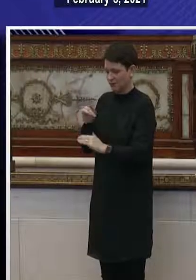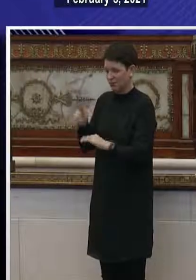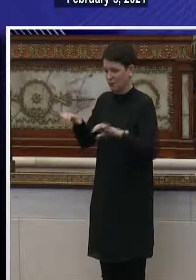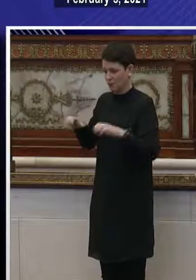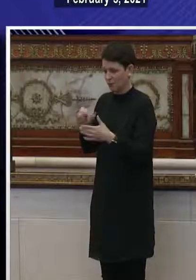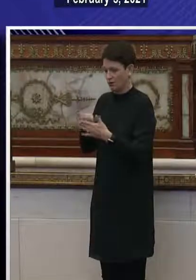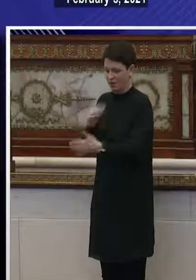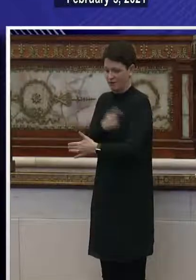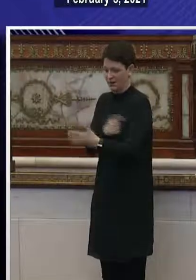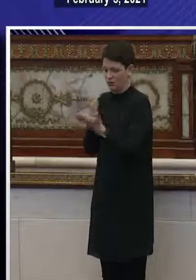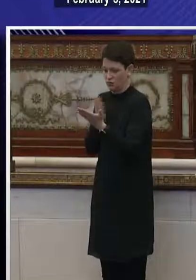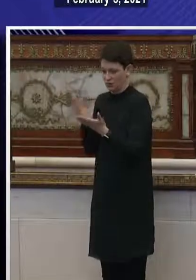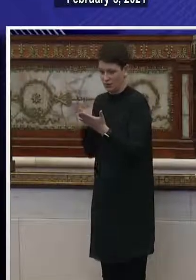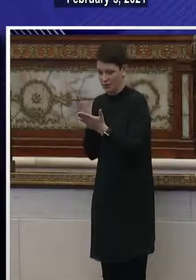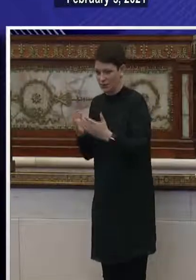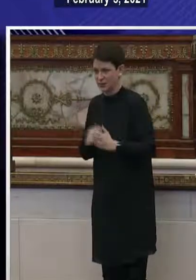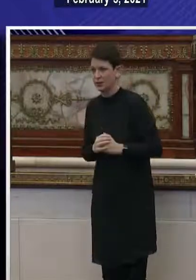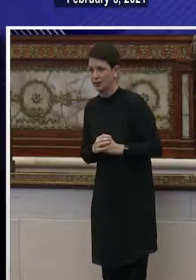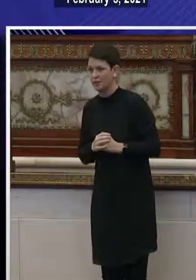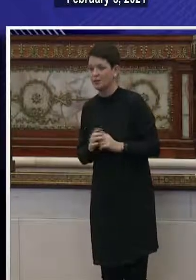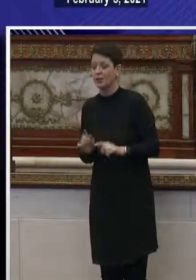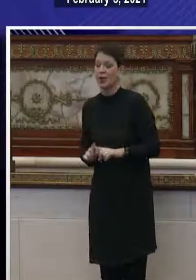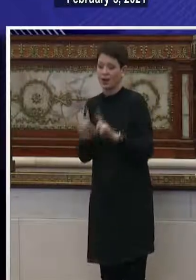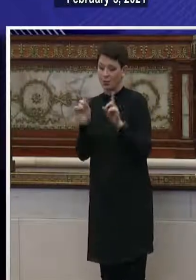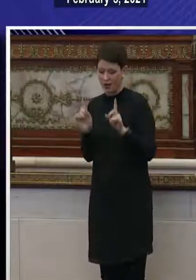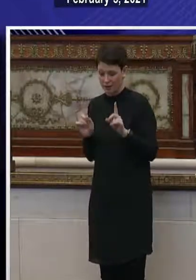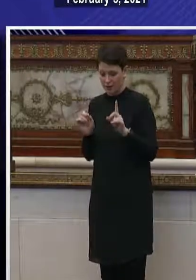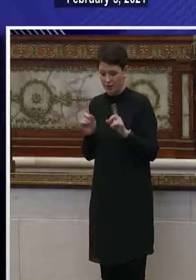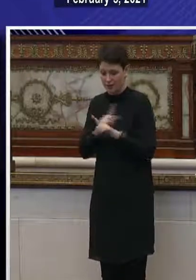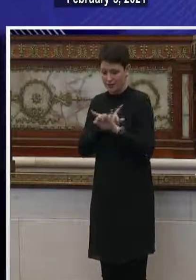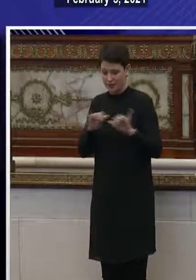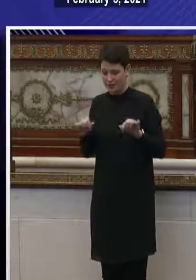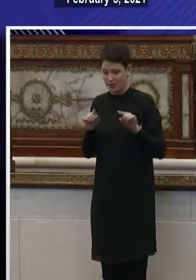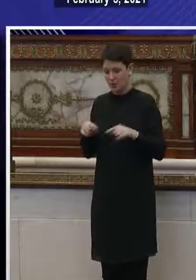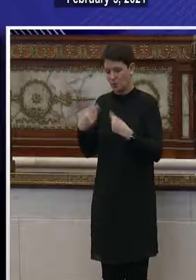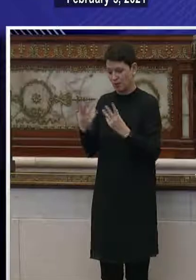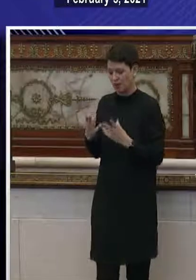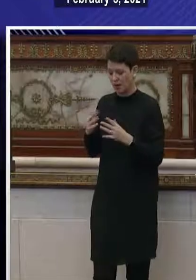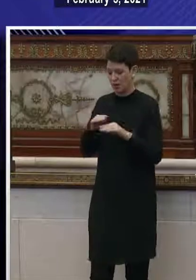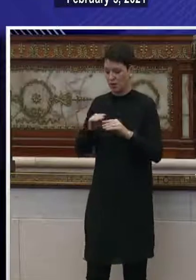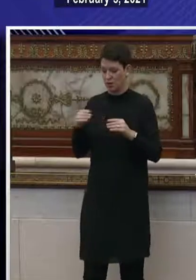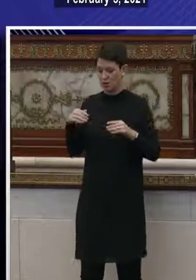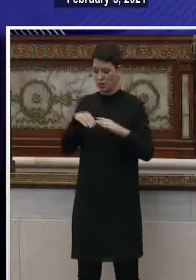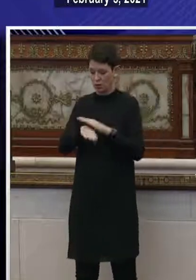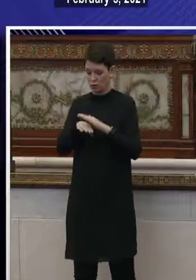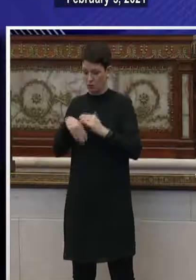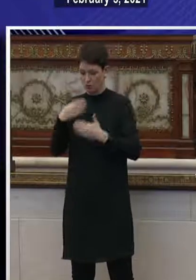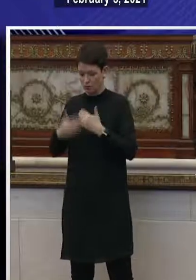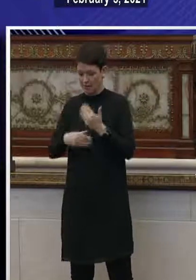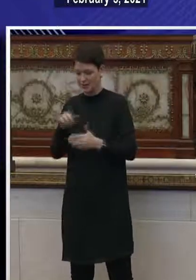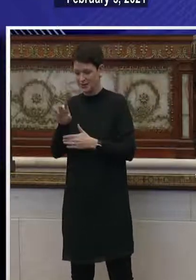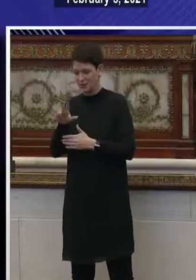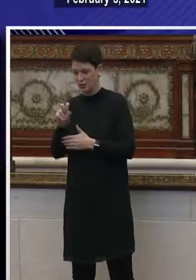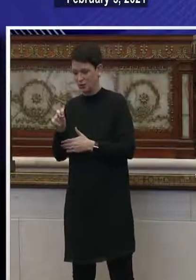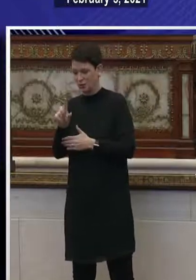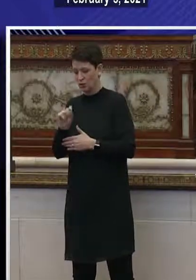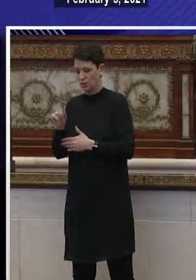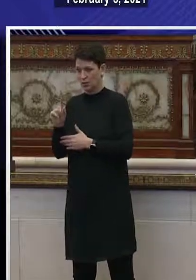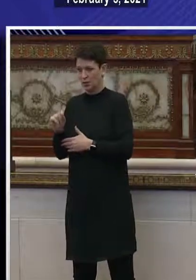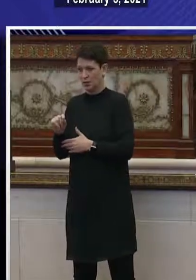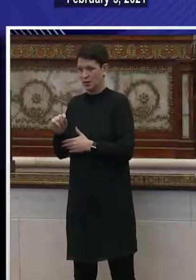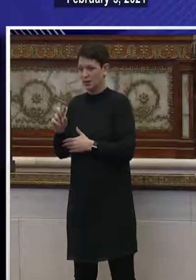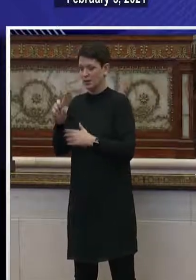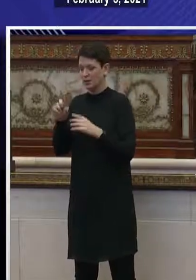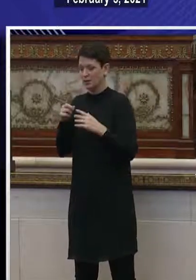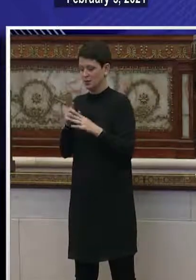this vaccination service. However, in parallel with this provider enrollment process, on December 30th, 2020, the Department of Public Health